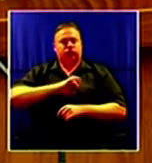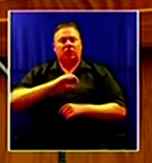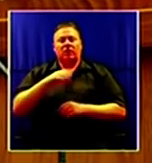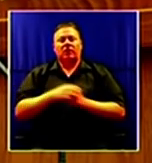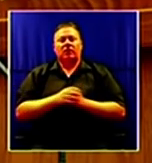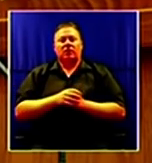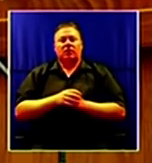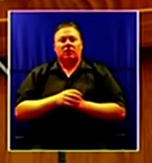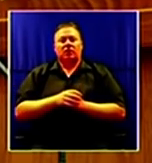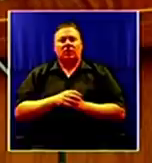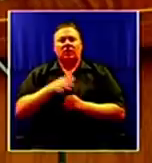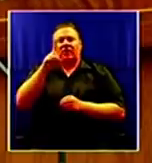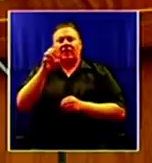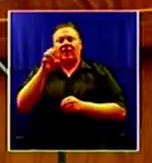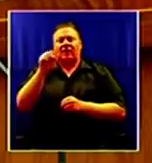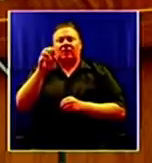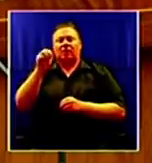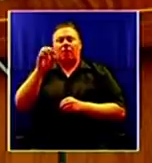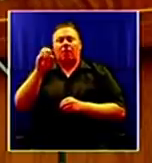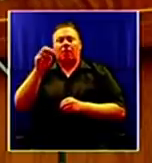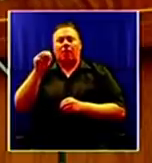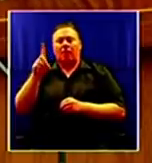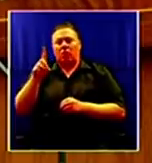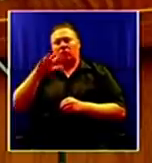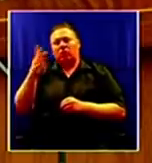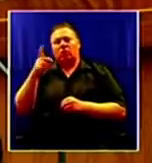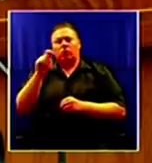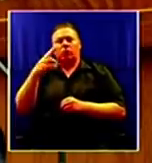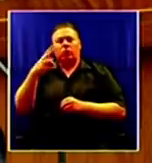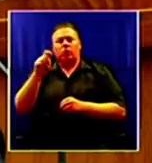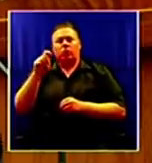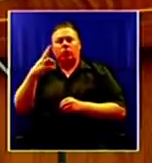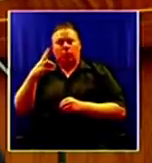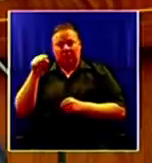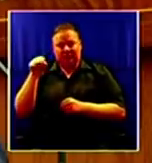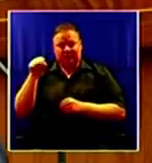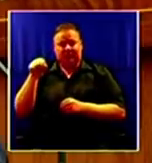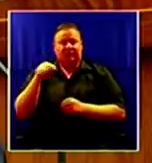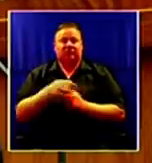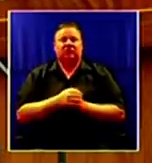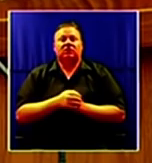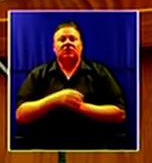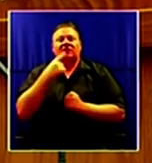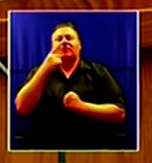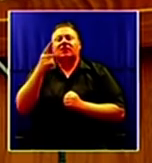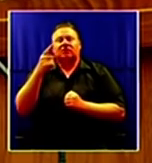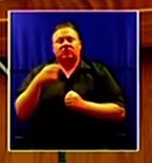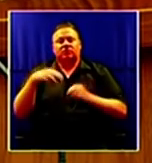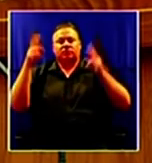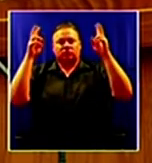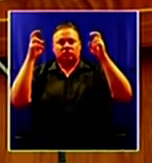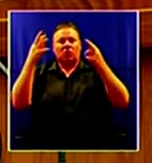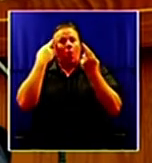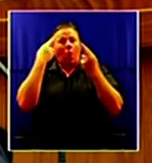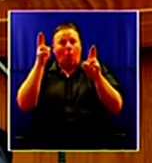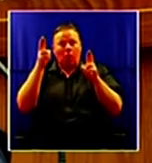quote, "Hope is being able to see that there is light despite all of the